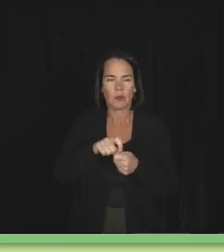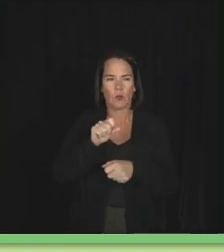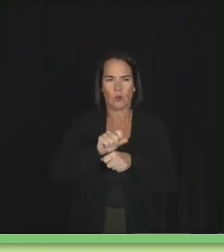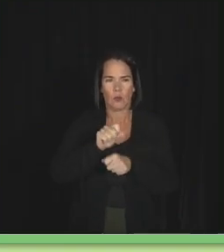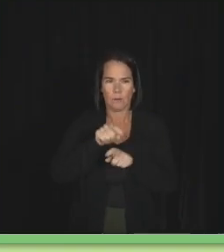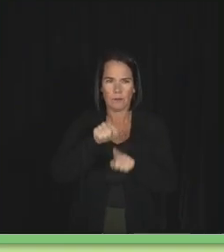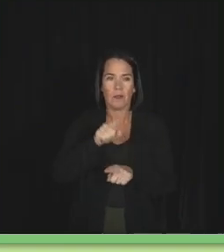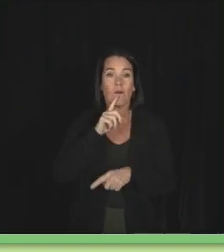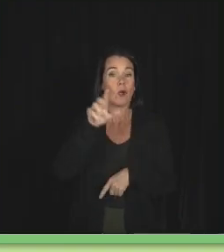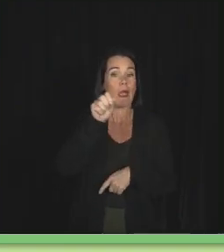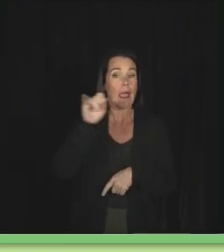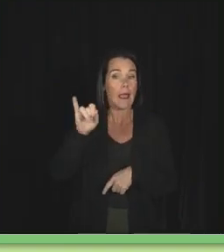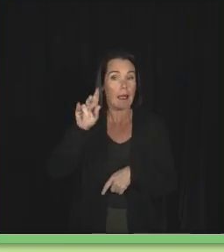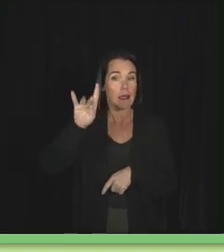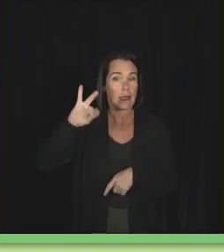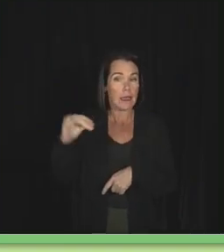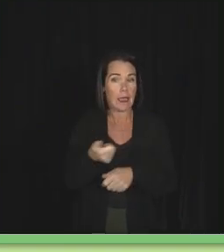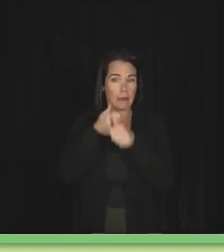platform.